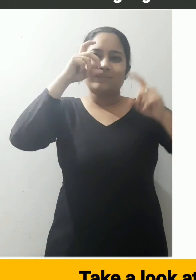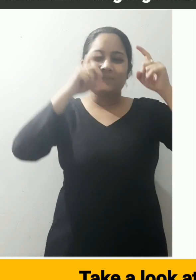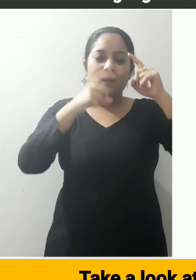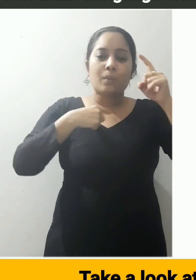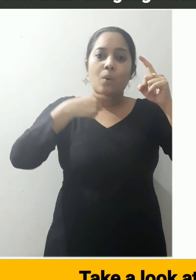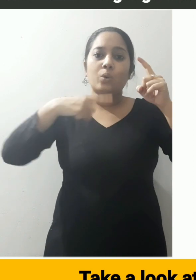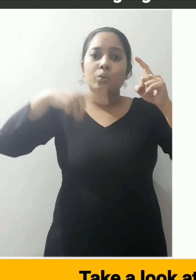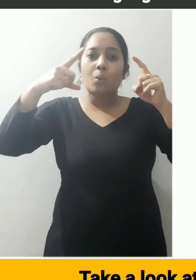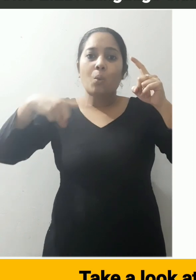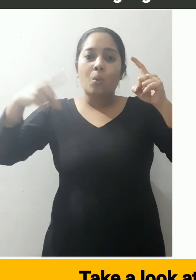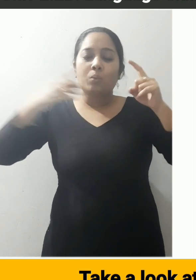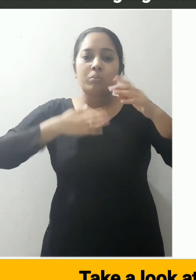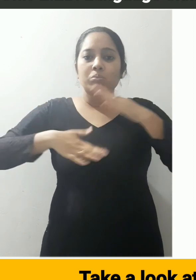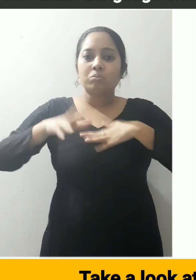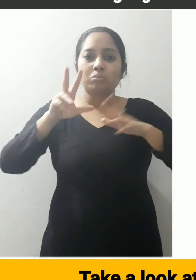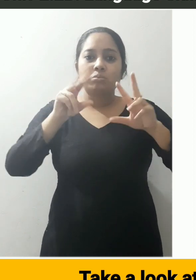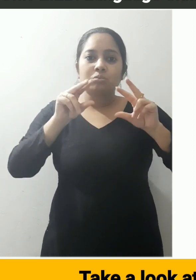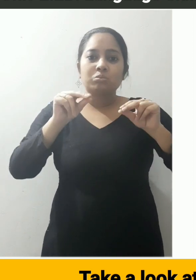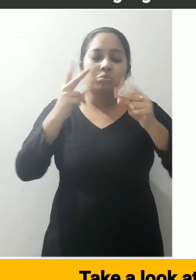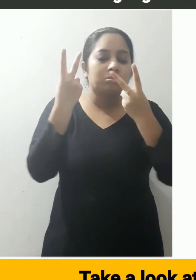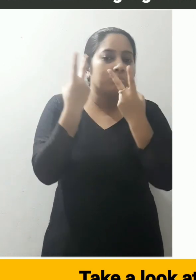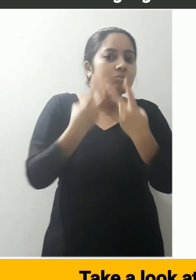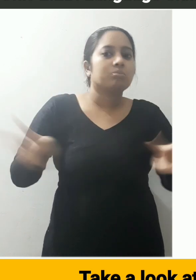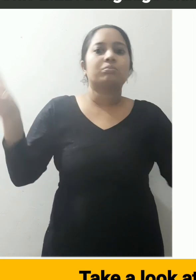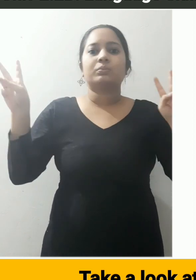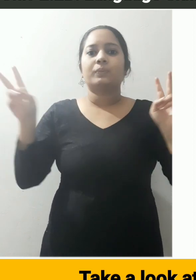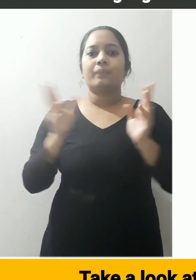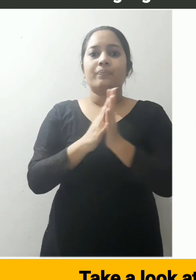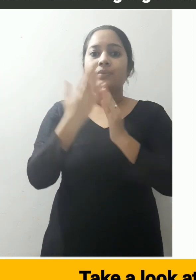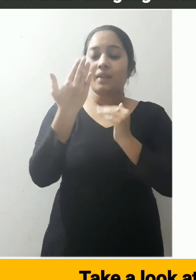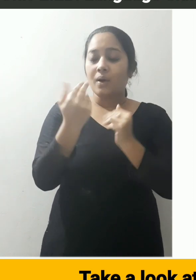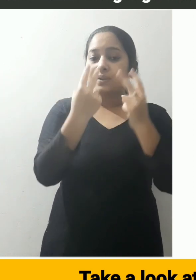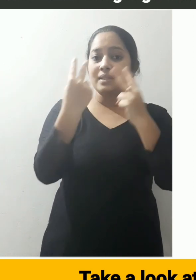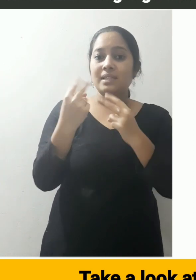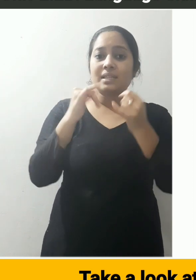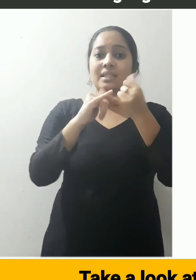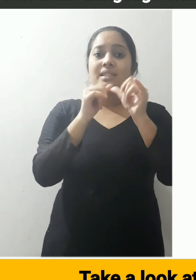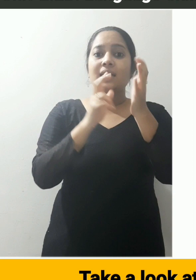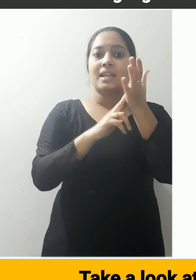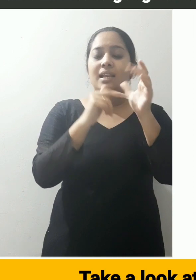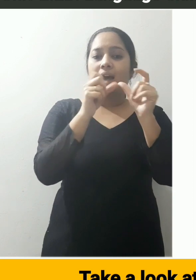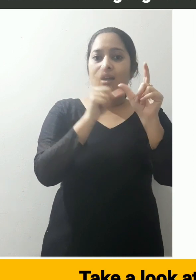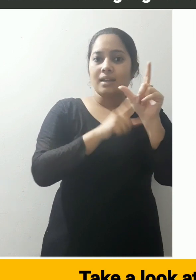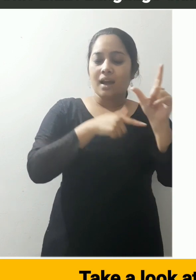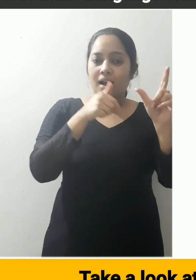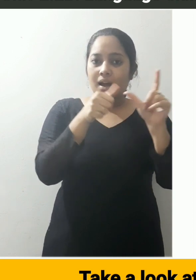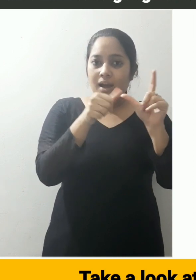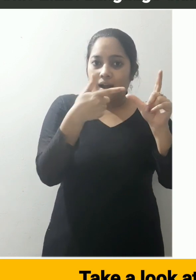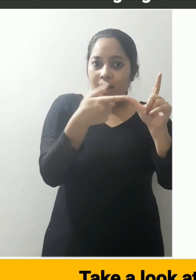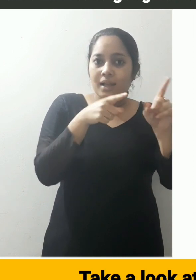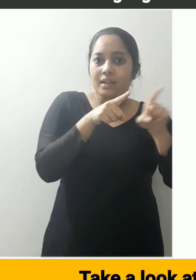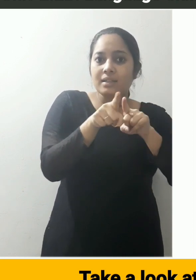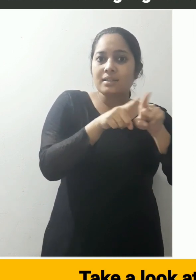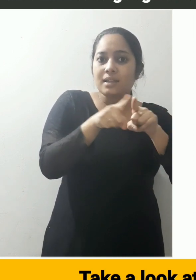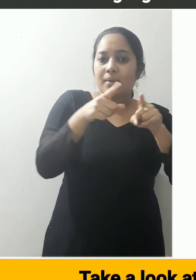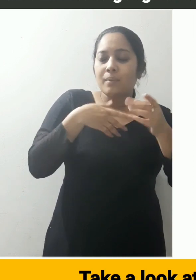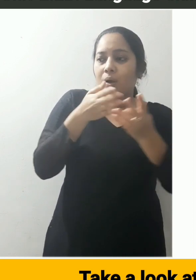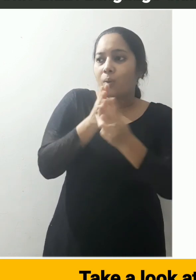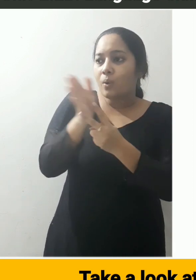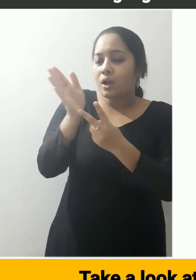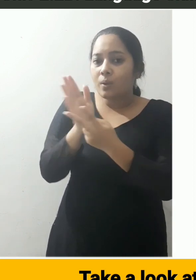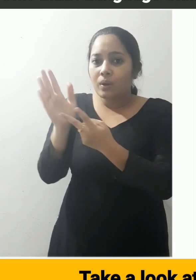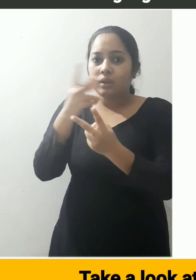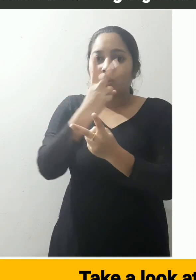a look at this sentence. See how Sanaya handles a customer service call in two different ways.